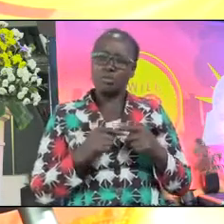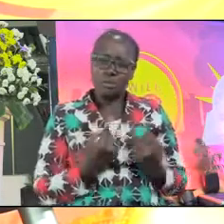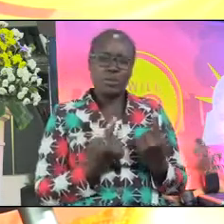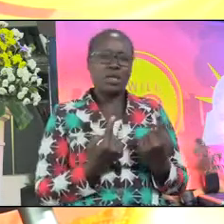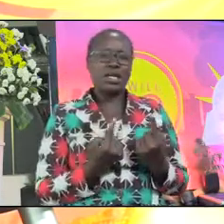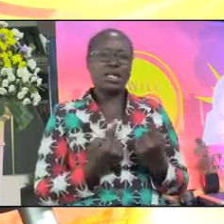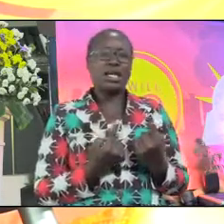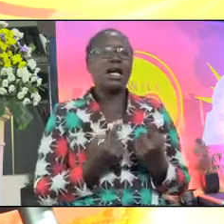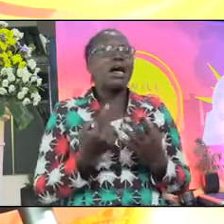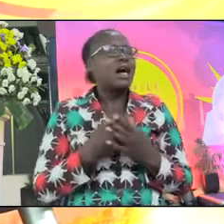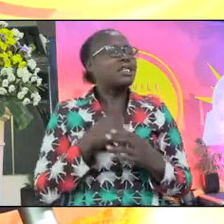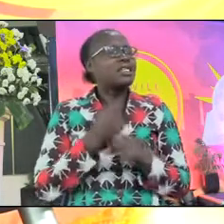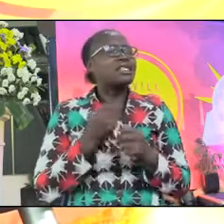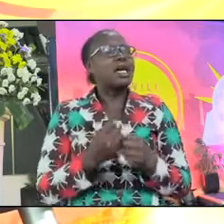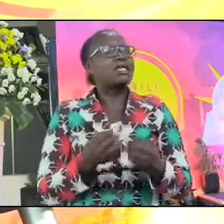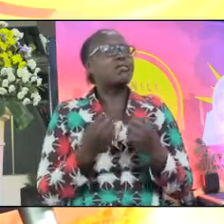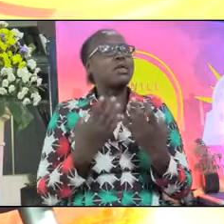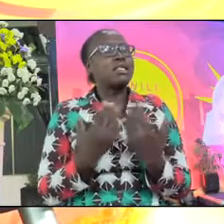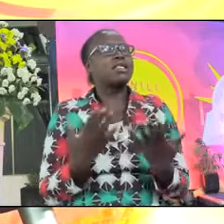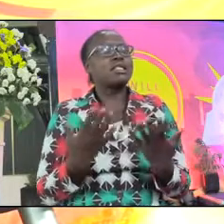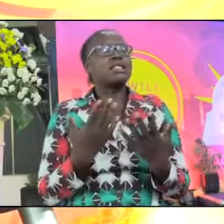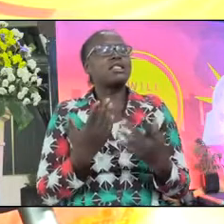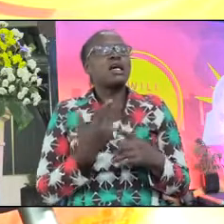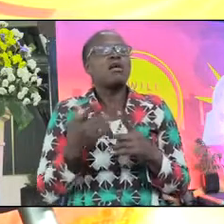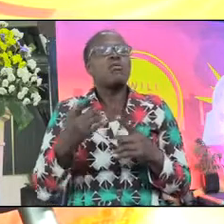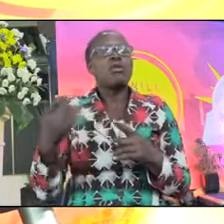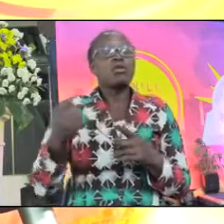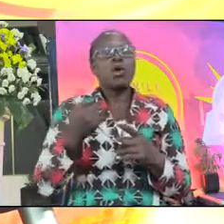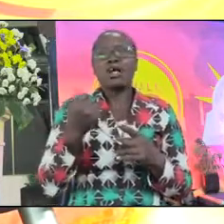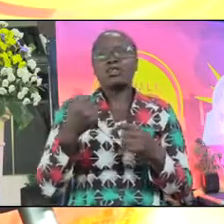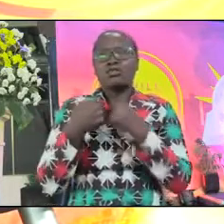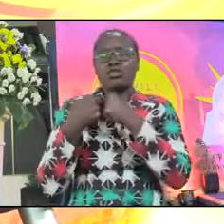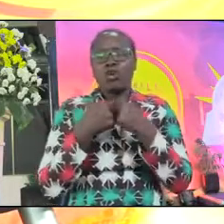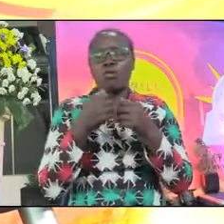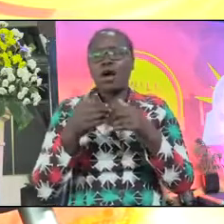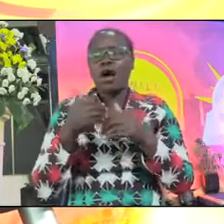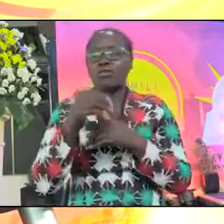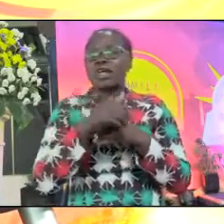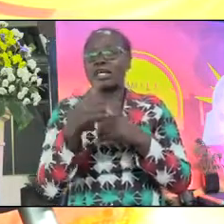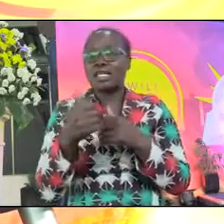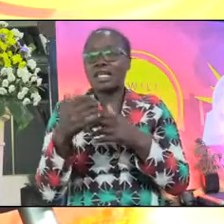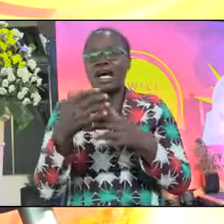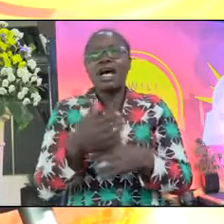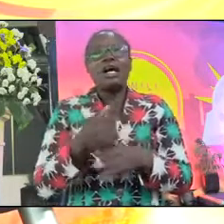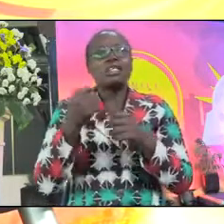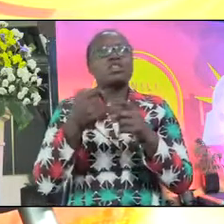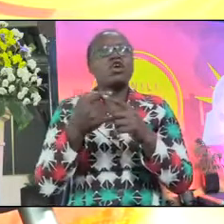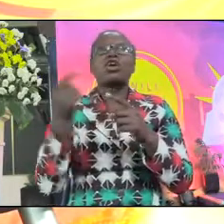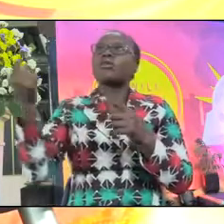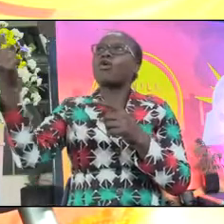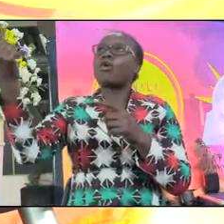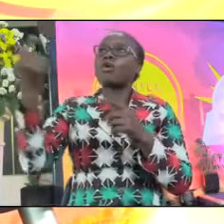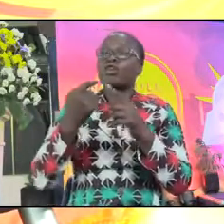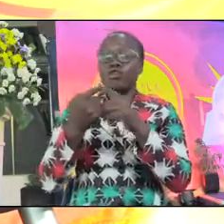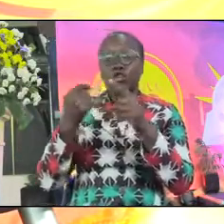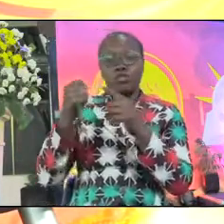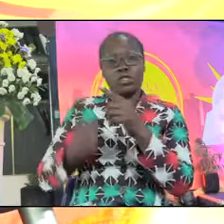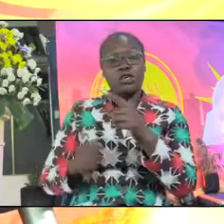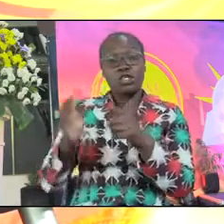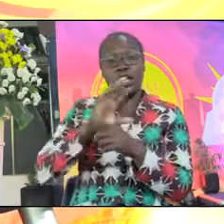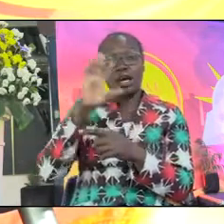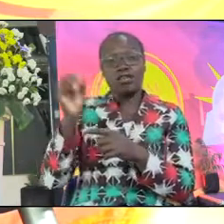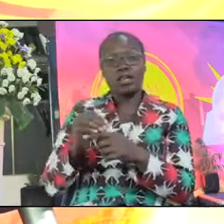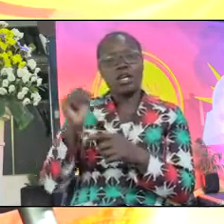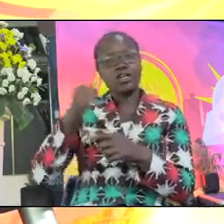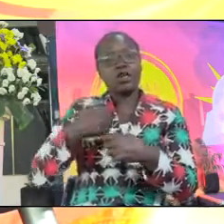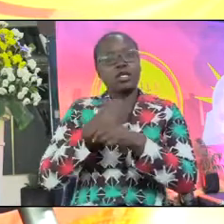and fragmented by one storm after another. I just came all the way from Johannesburg to tell somebody, you